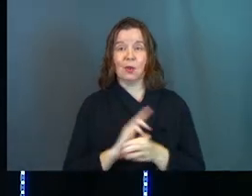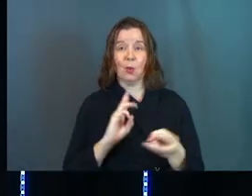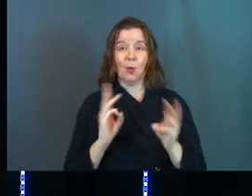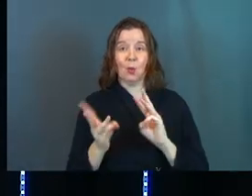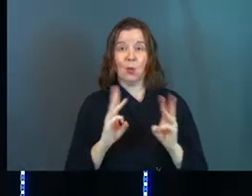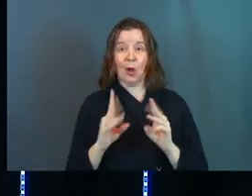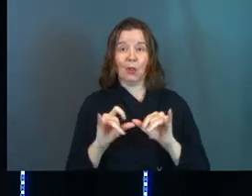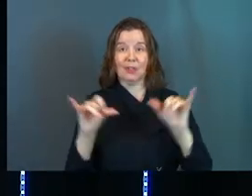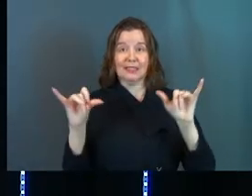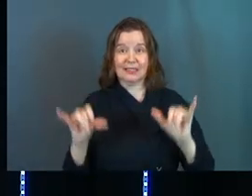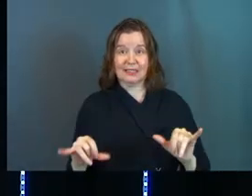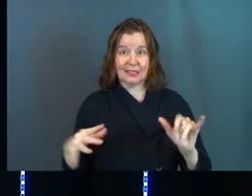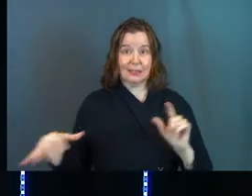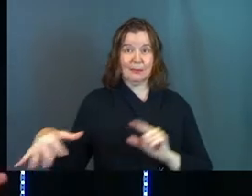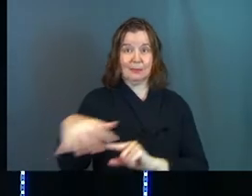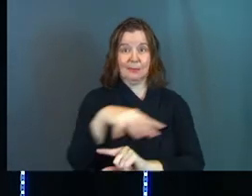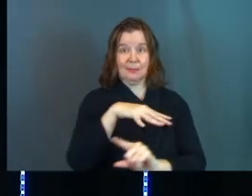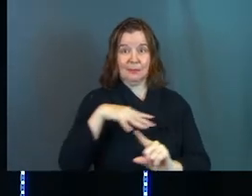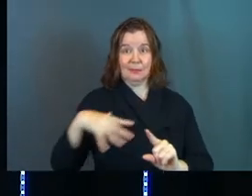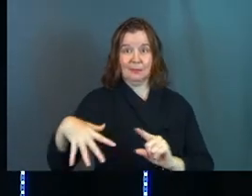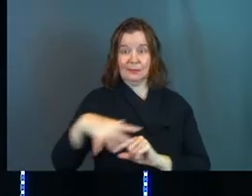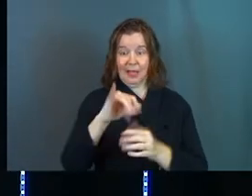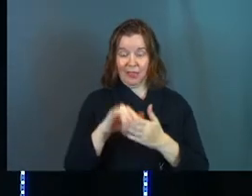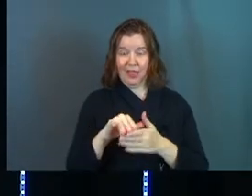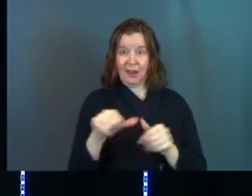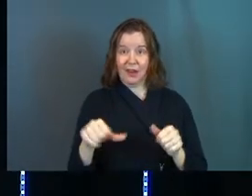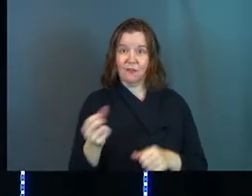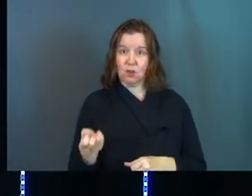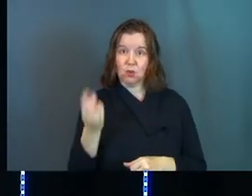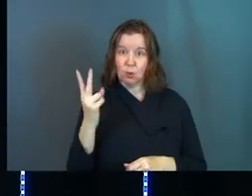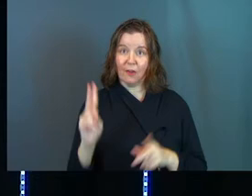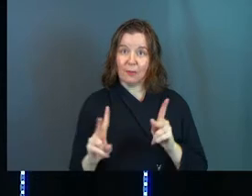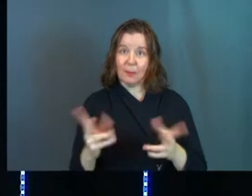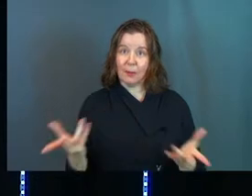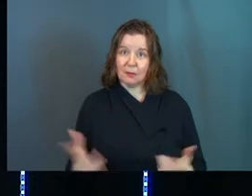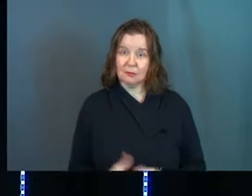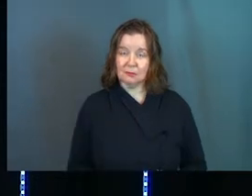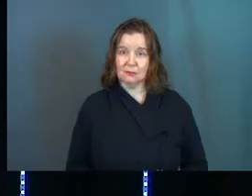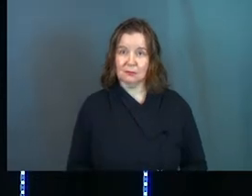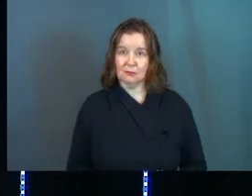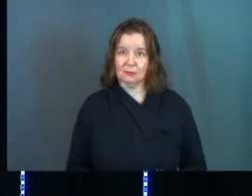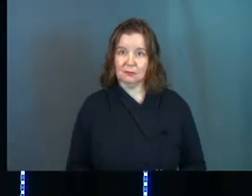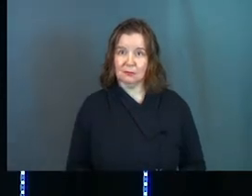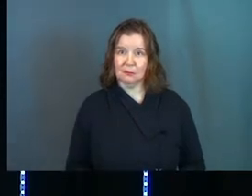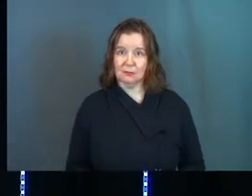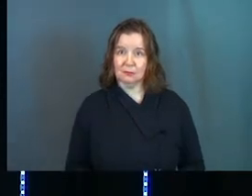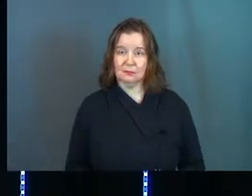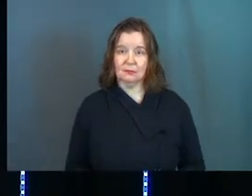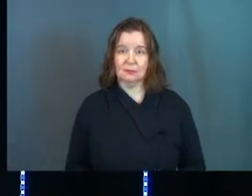the entire weather system in that ecosystem for 12 people.